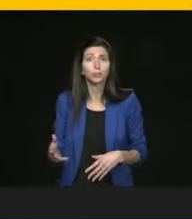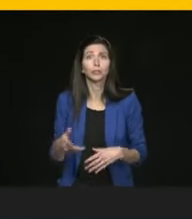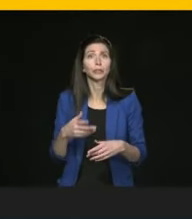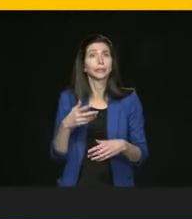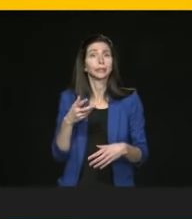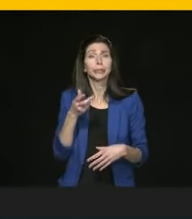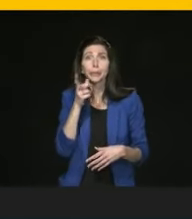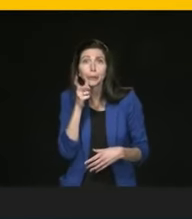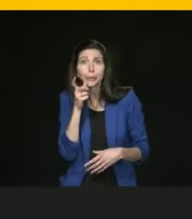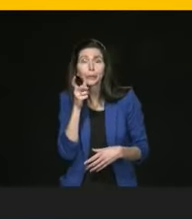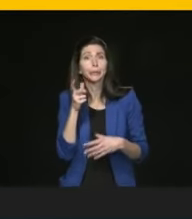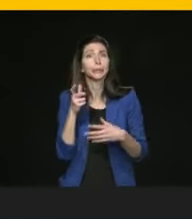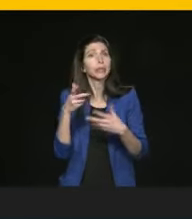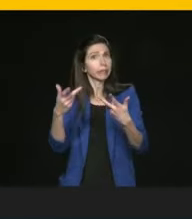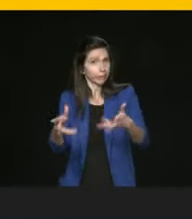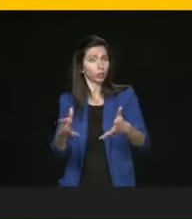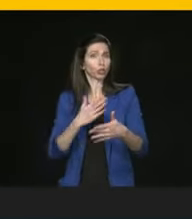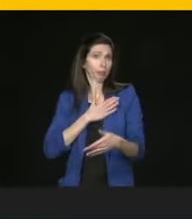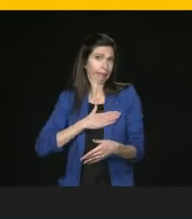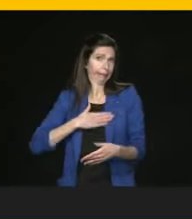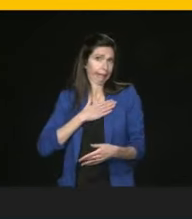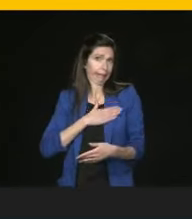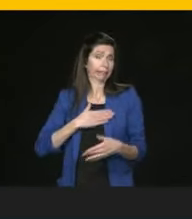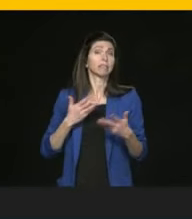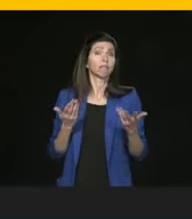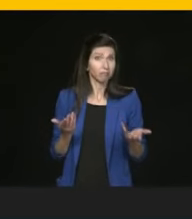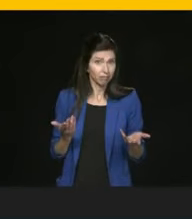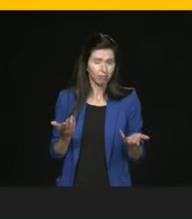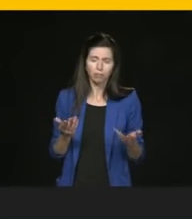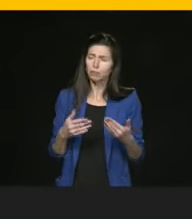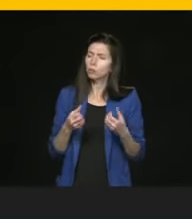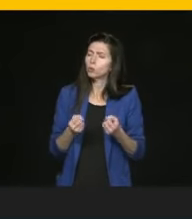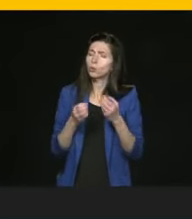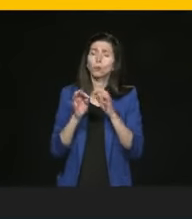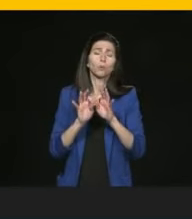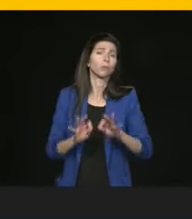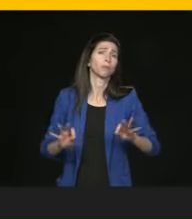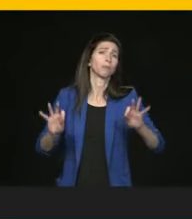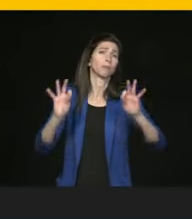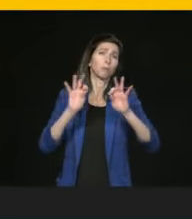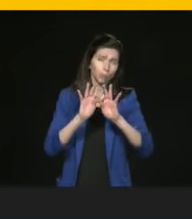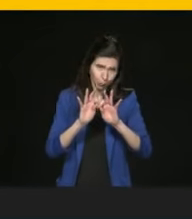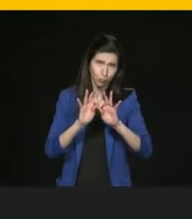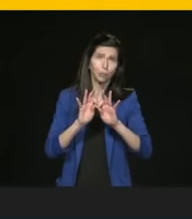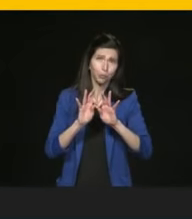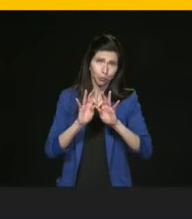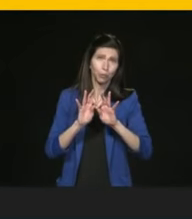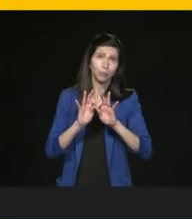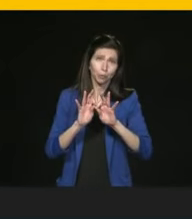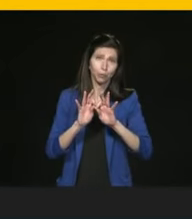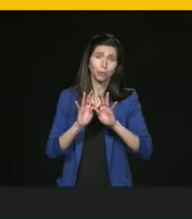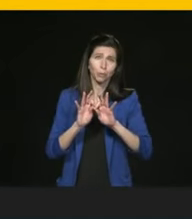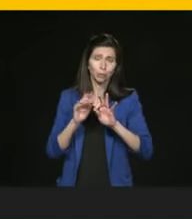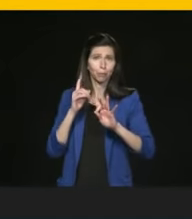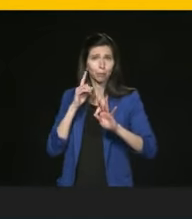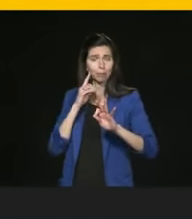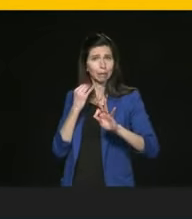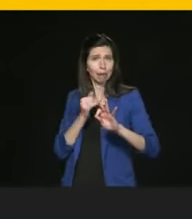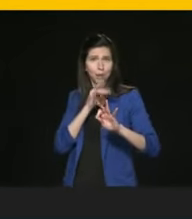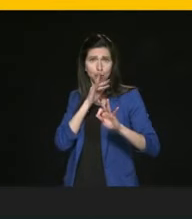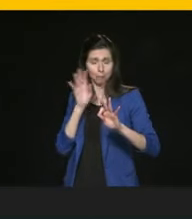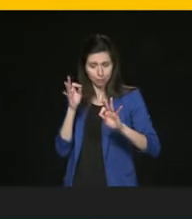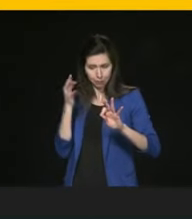tension, il est important de contrôler it is also very important